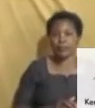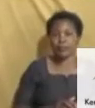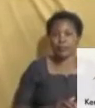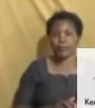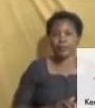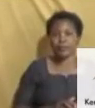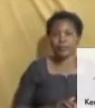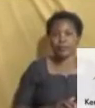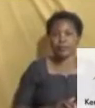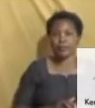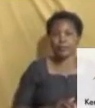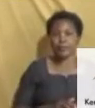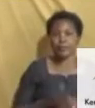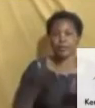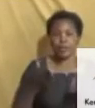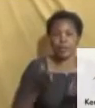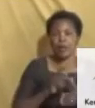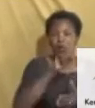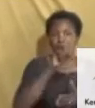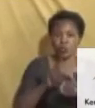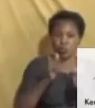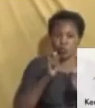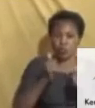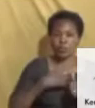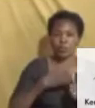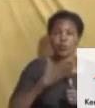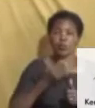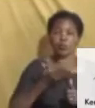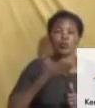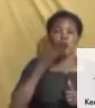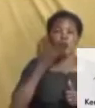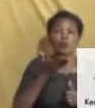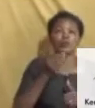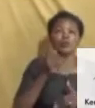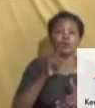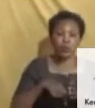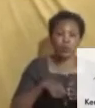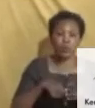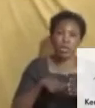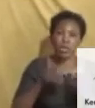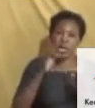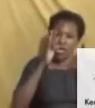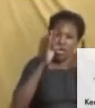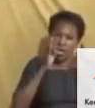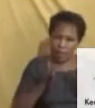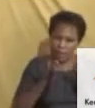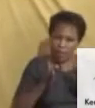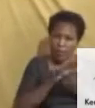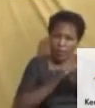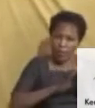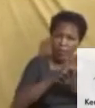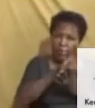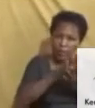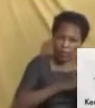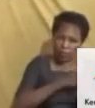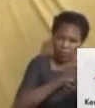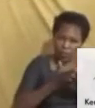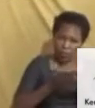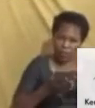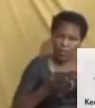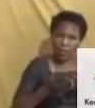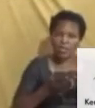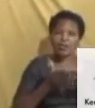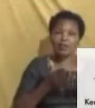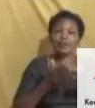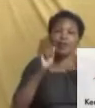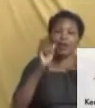The question that I seek to answer is this: whether the basic structure doctrine is applicable in